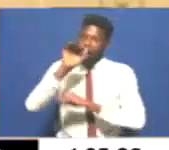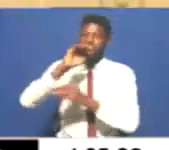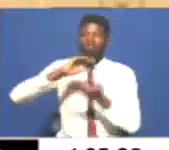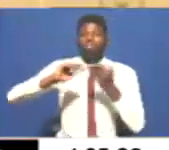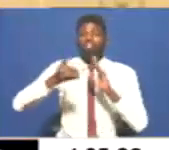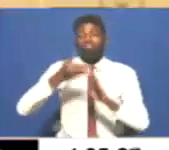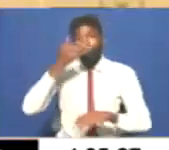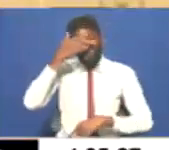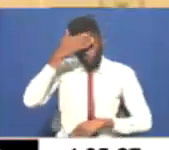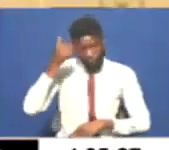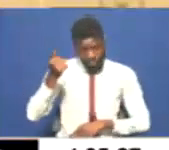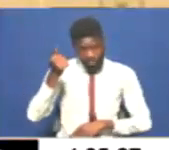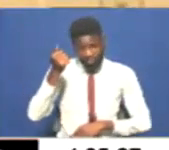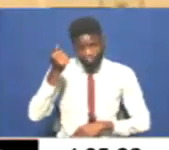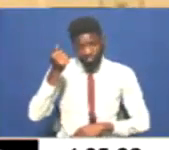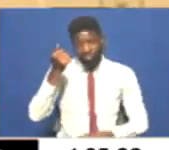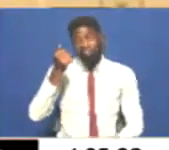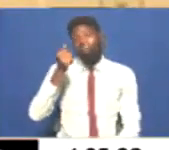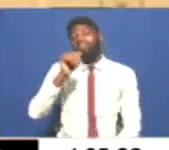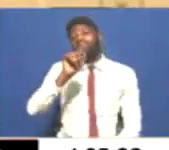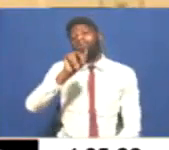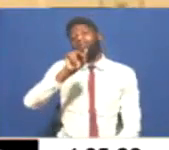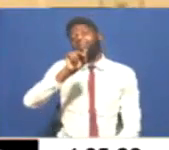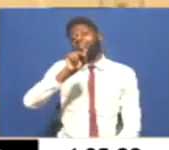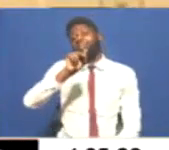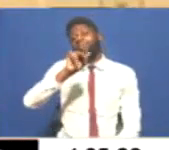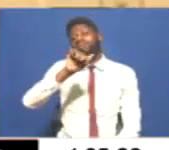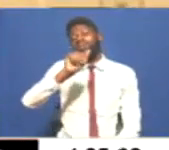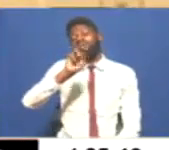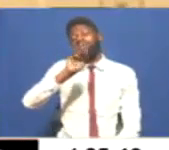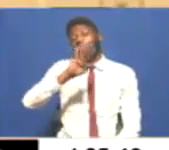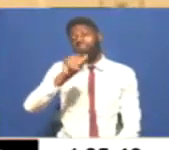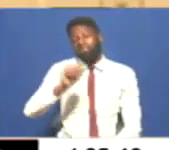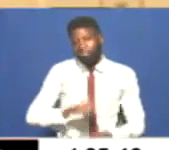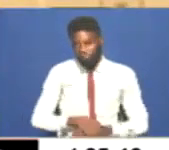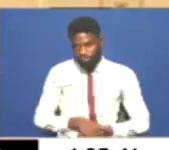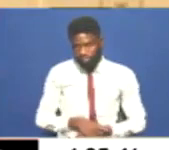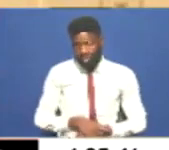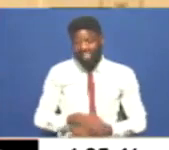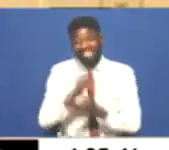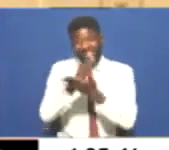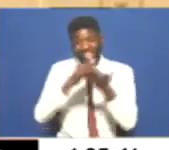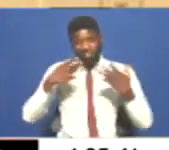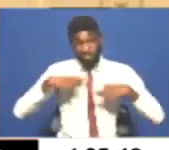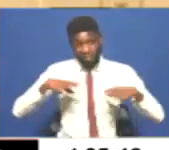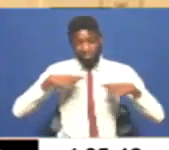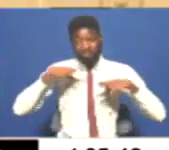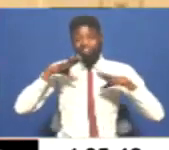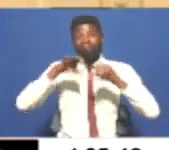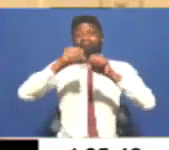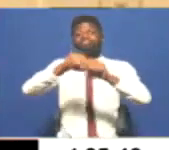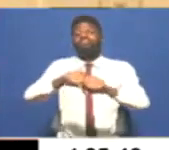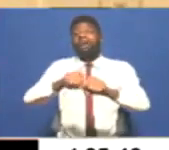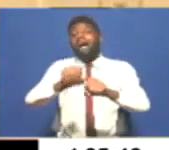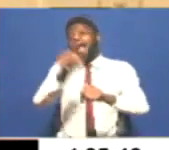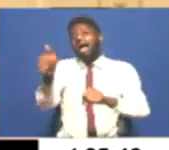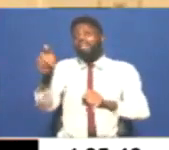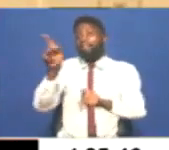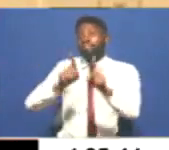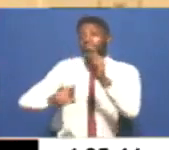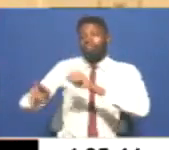You know, there are people still sitting on other people's land, and we pretend everything is